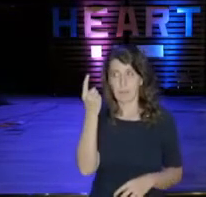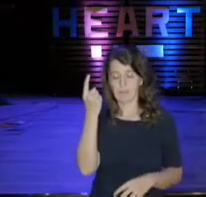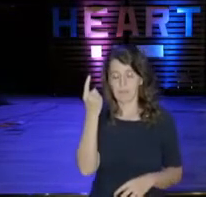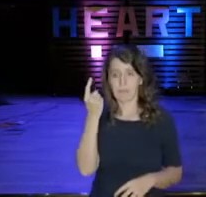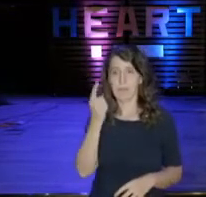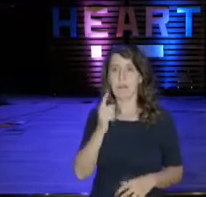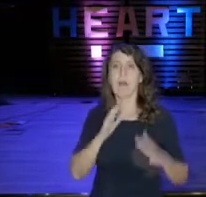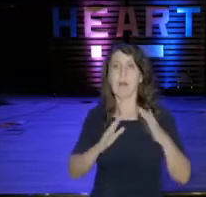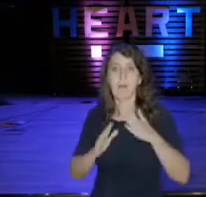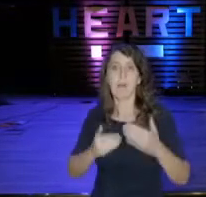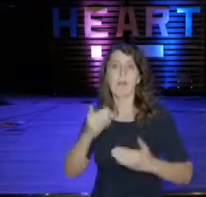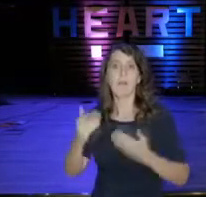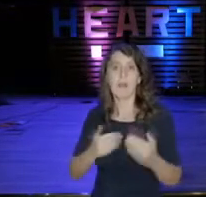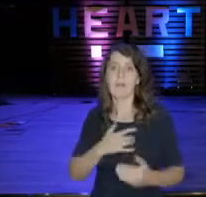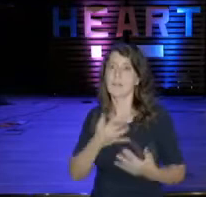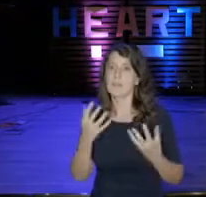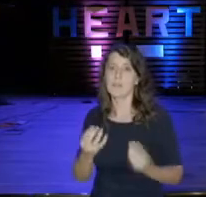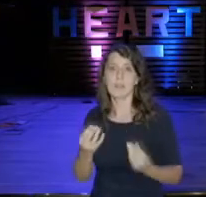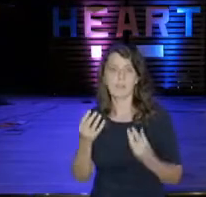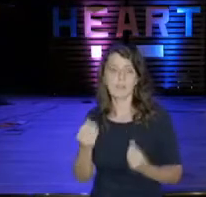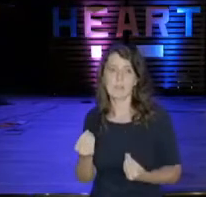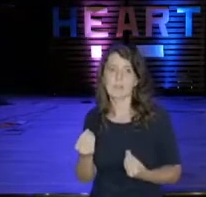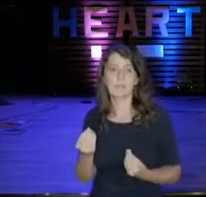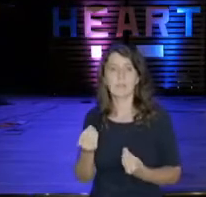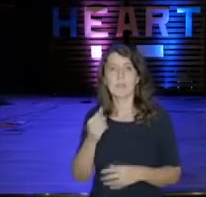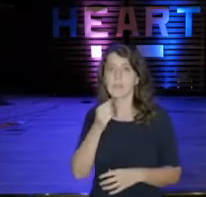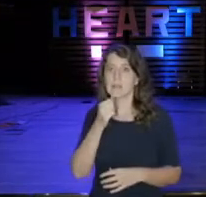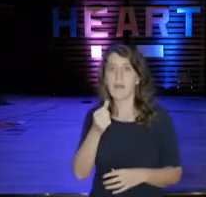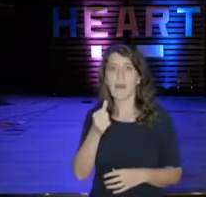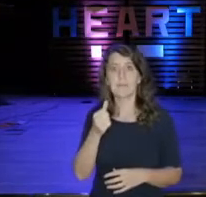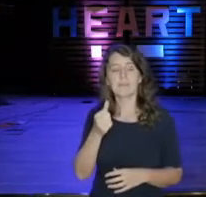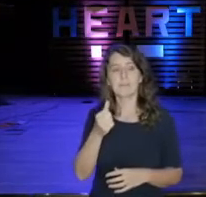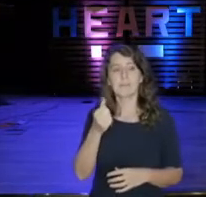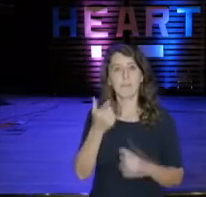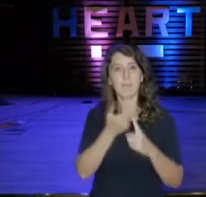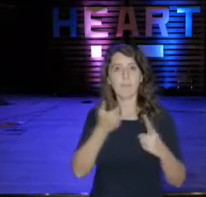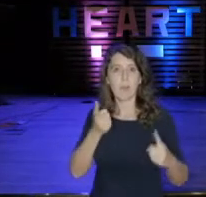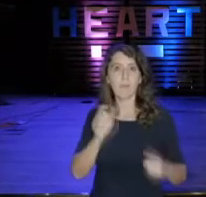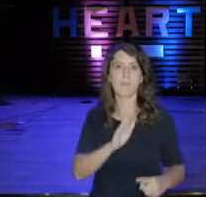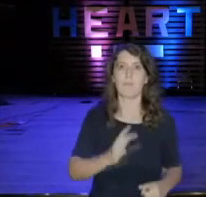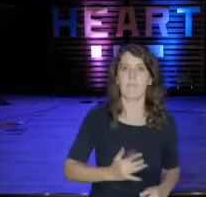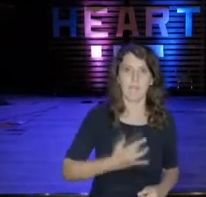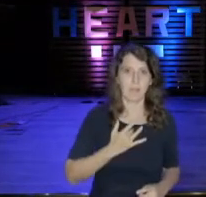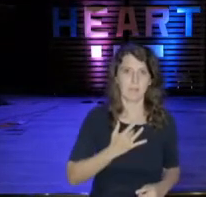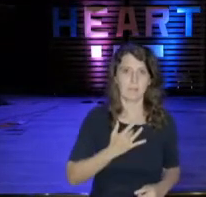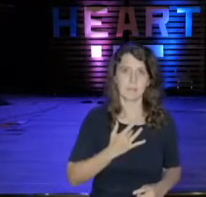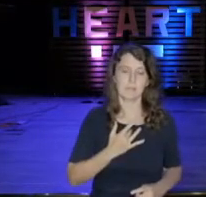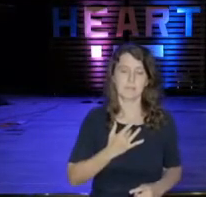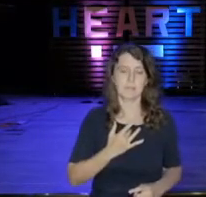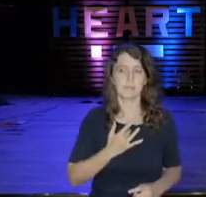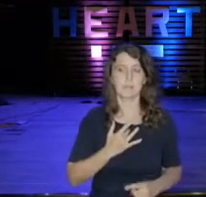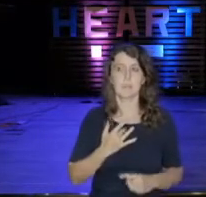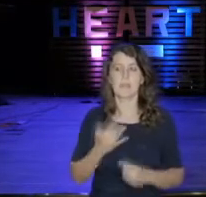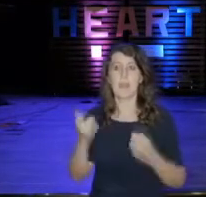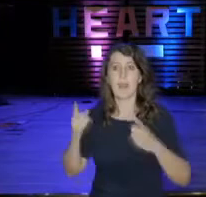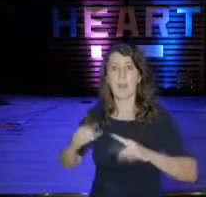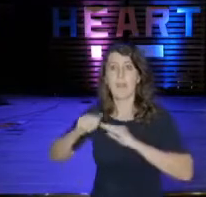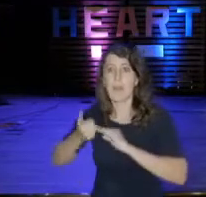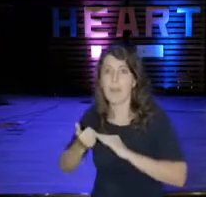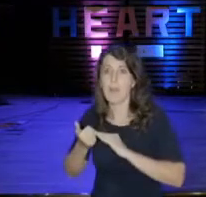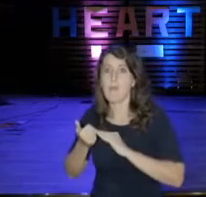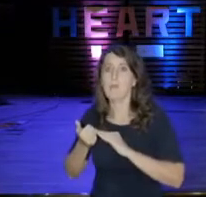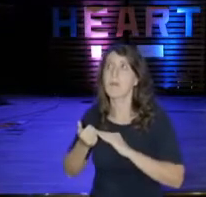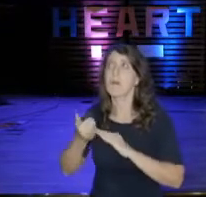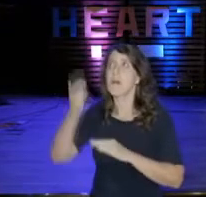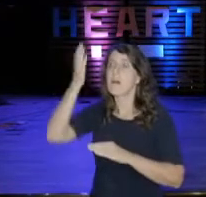humble, kind, and gentle is not a product of your feelings, but it is a fruit of the Spirit of